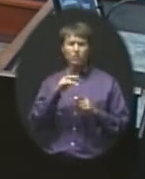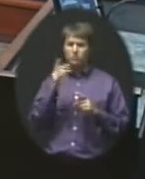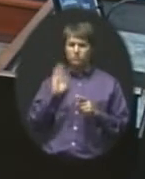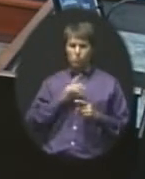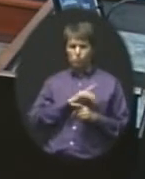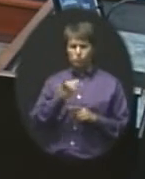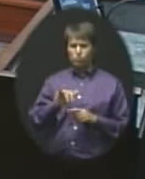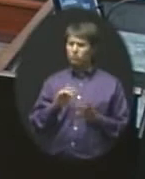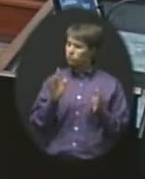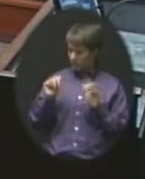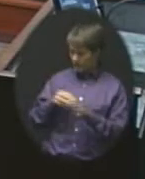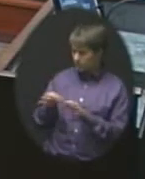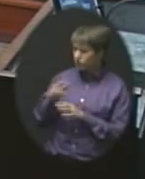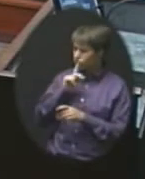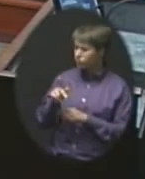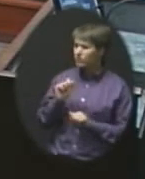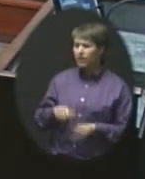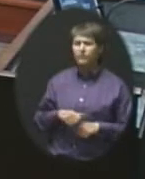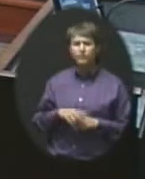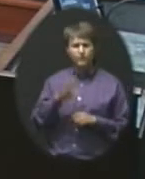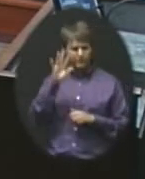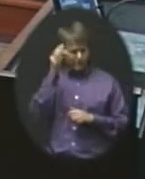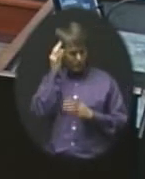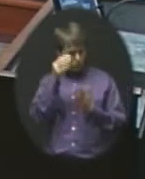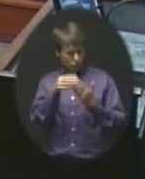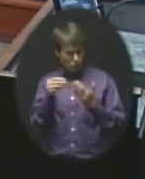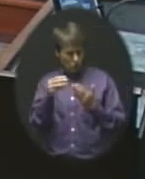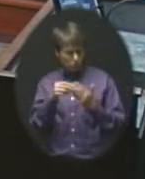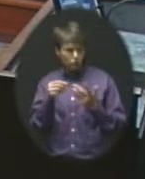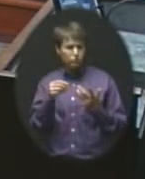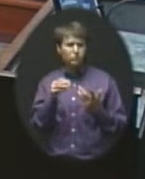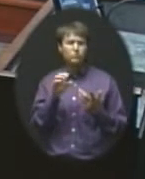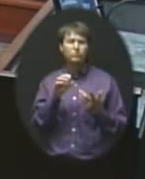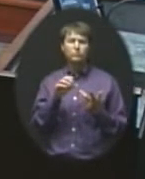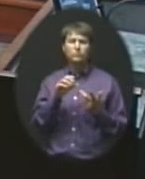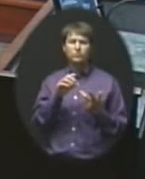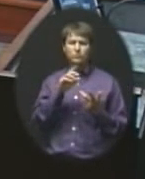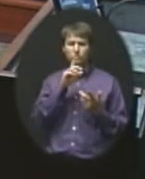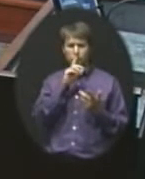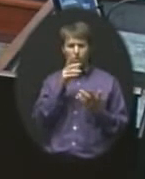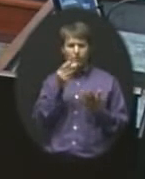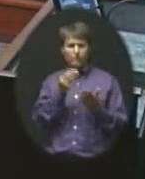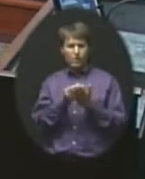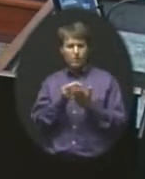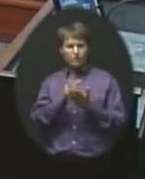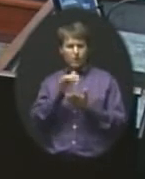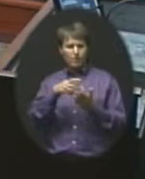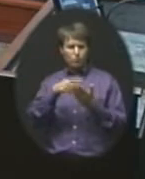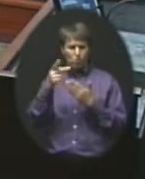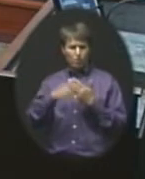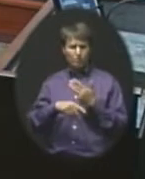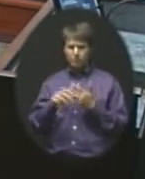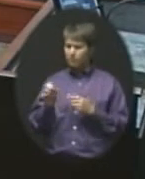Thank you. Thank you. Federal dollars that are funding that program. Right.